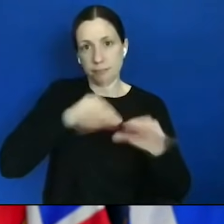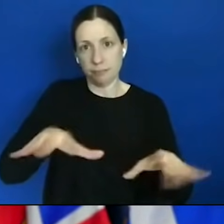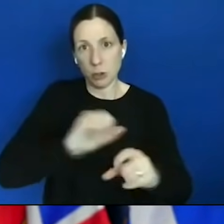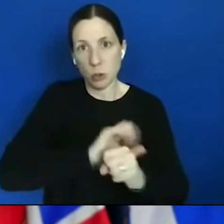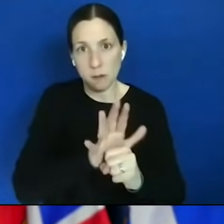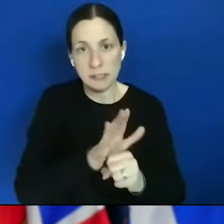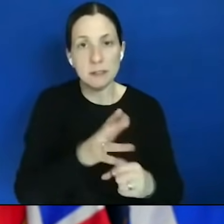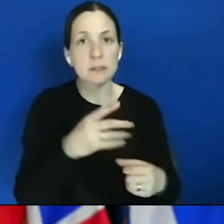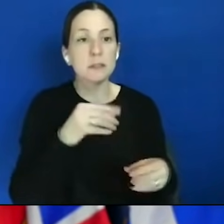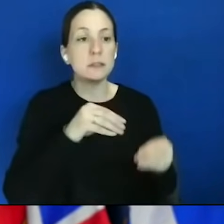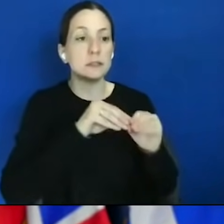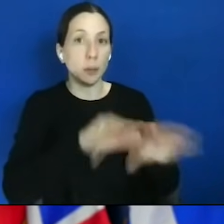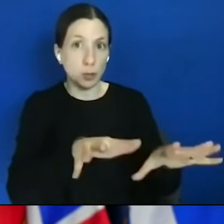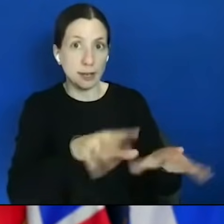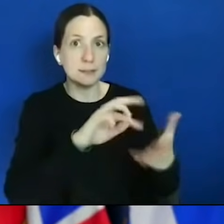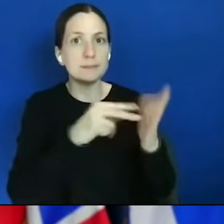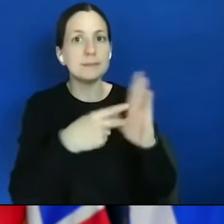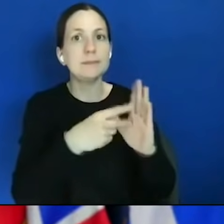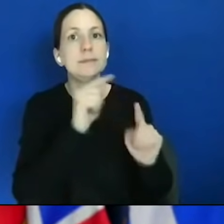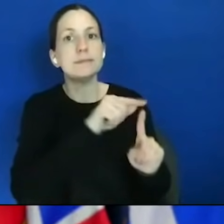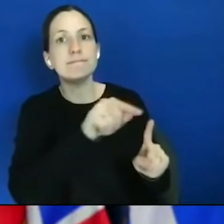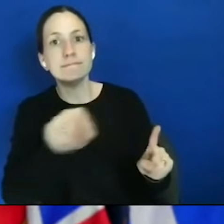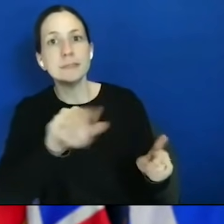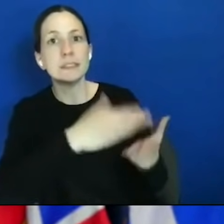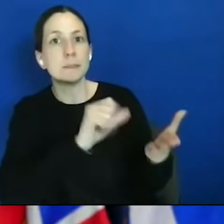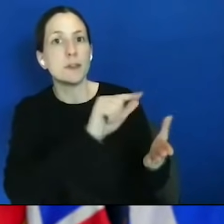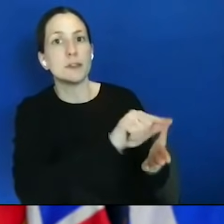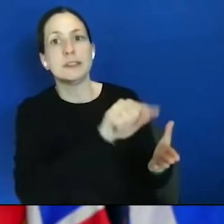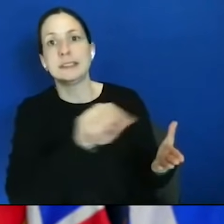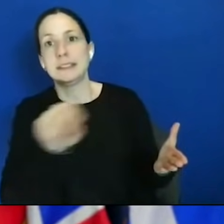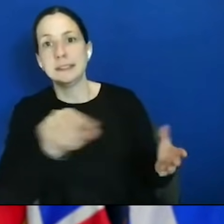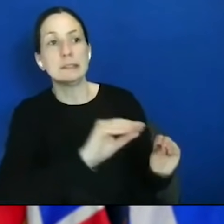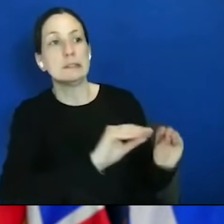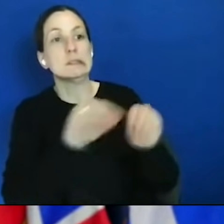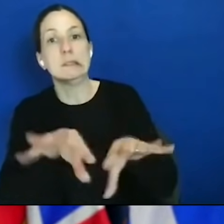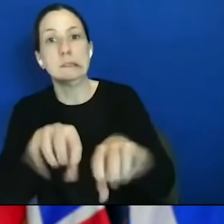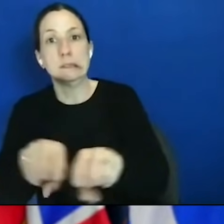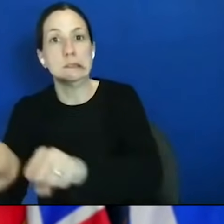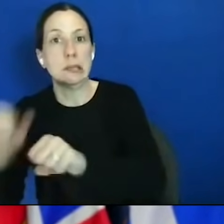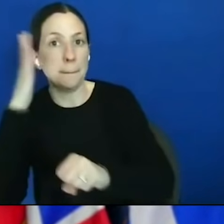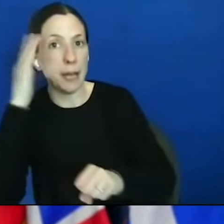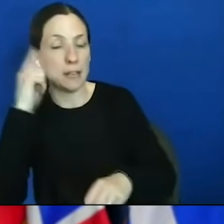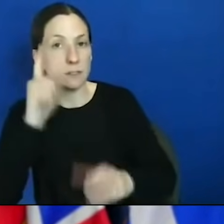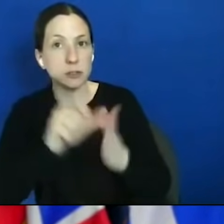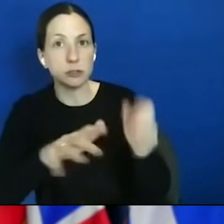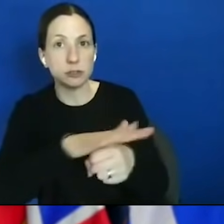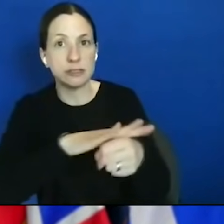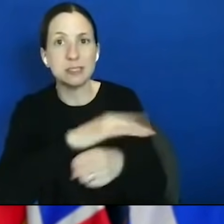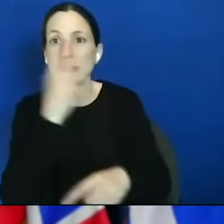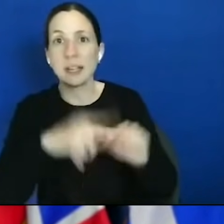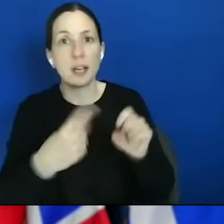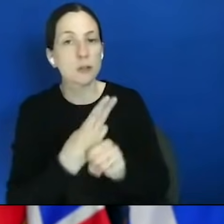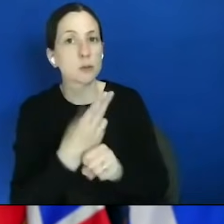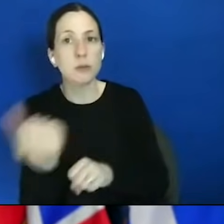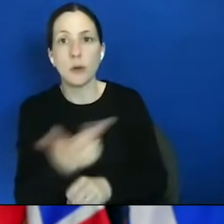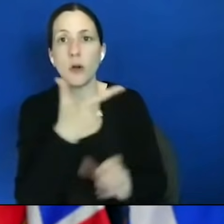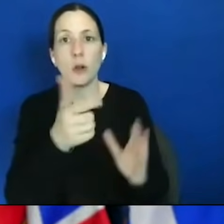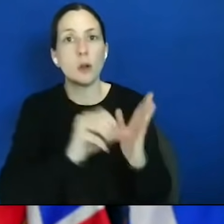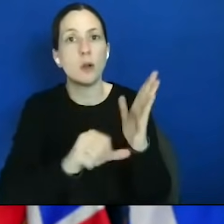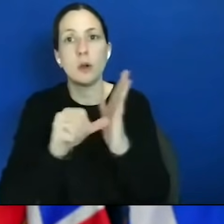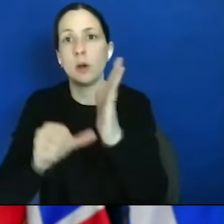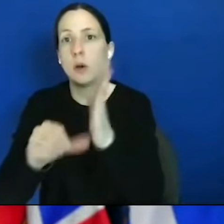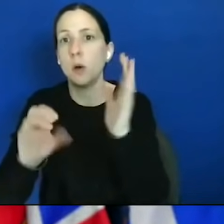beds. The outbreak has resulted in an overflow of medicine patients into surgery and limits the hospital's ability to use all of its operating